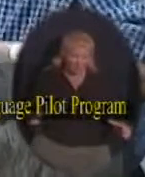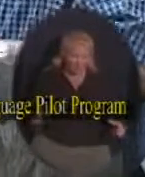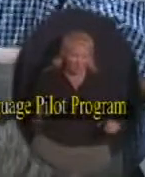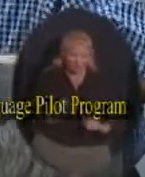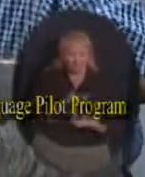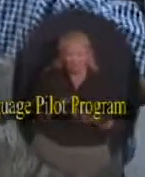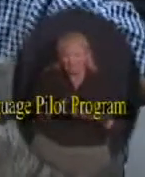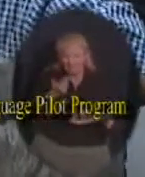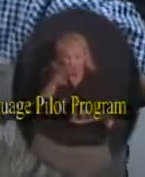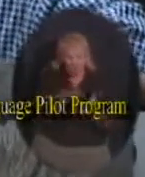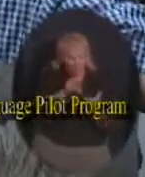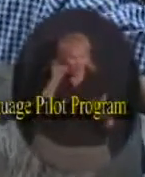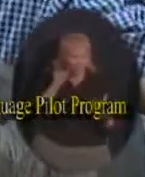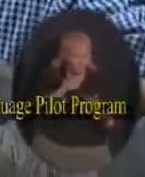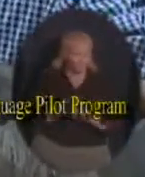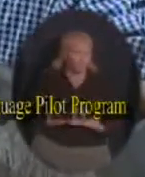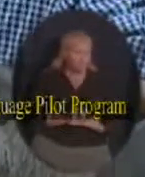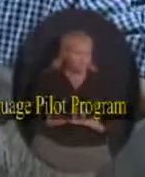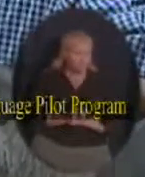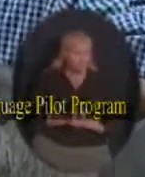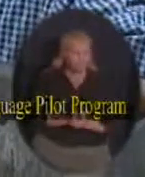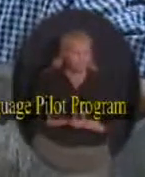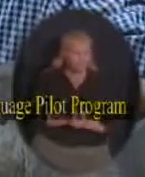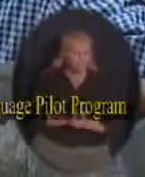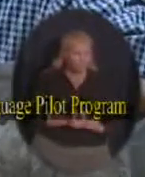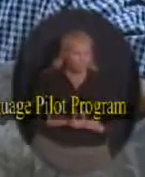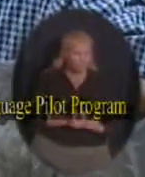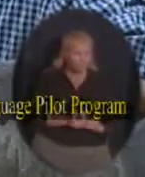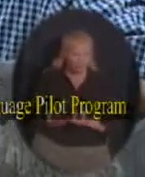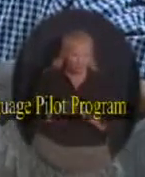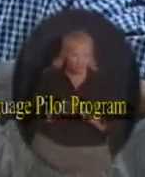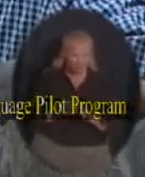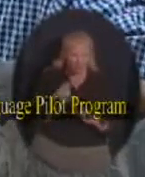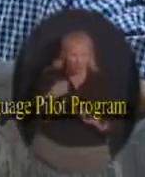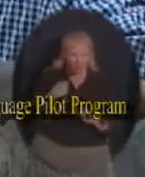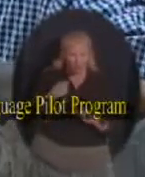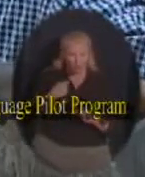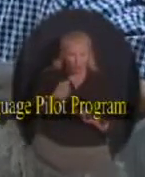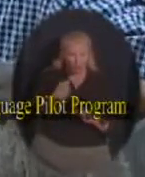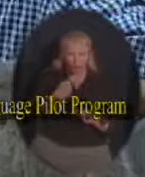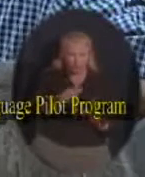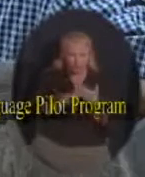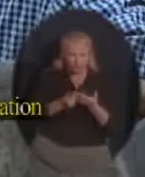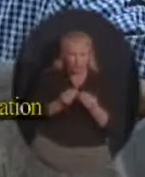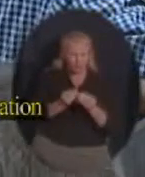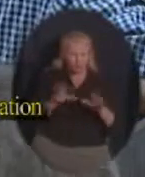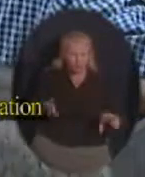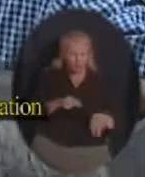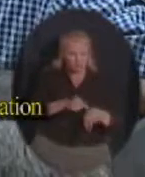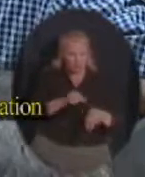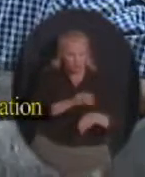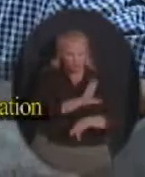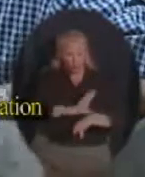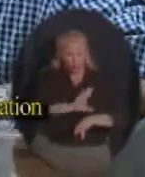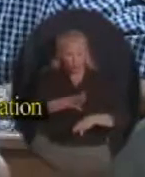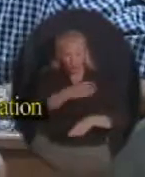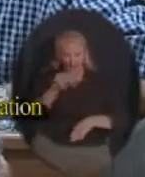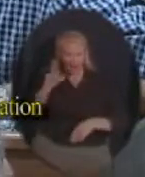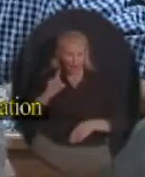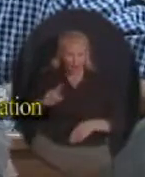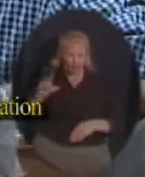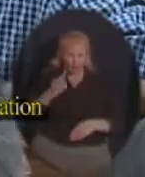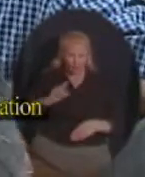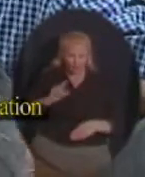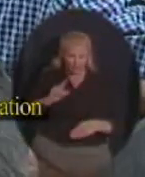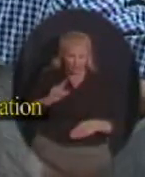Wilhelm, even though some comments have been made about that loss of time in computer and in library, it does return time